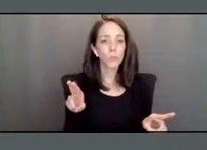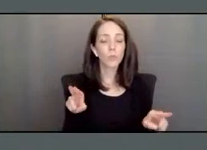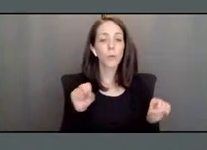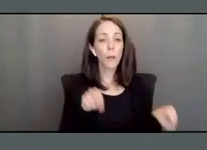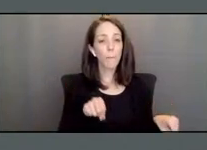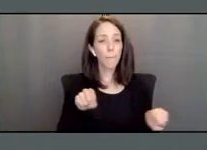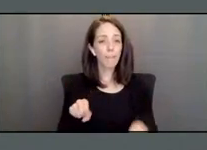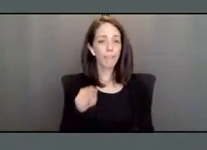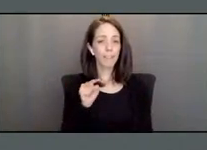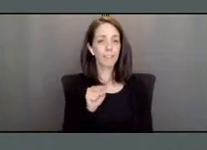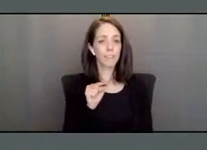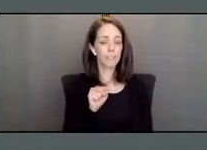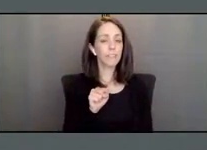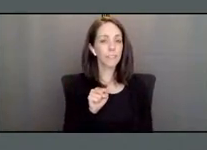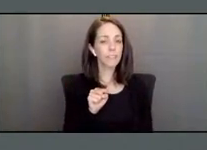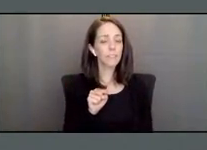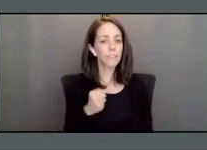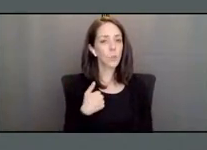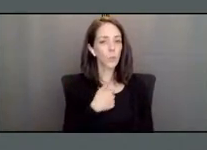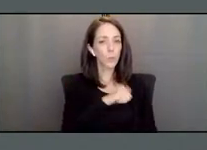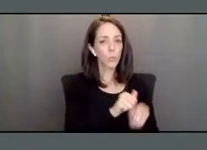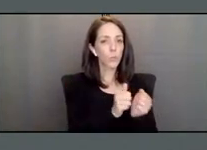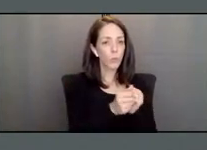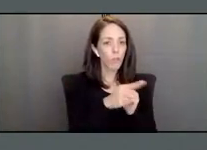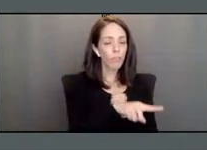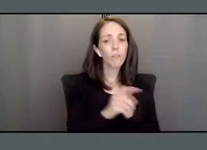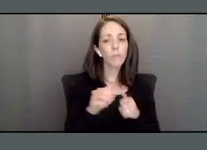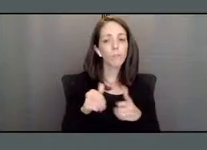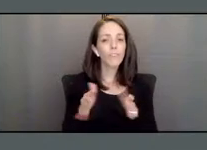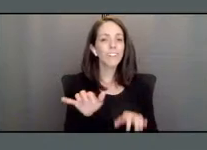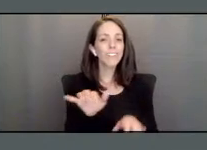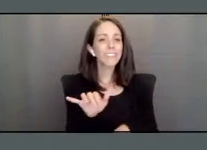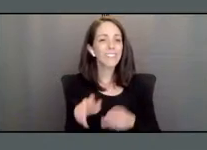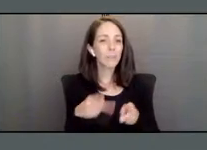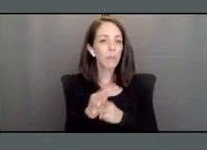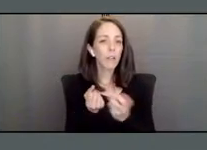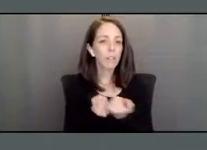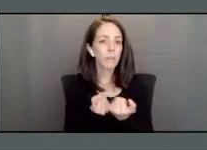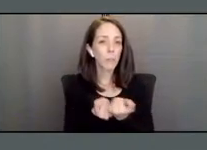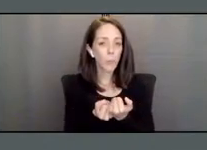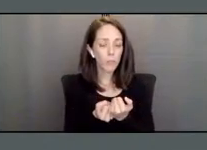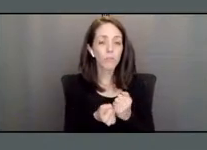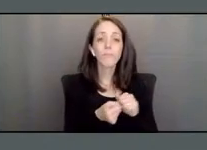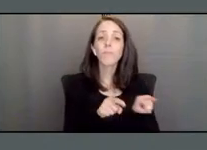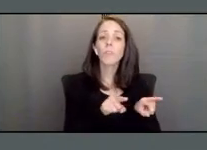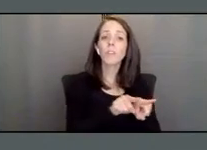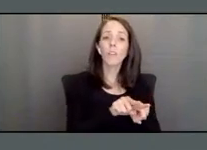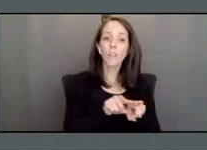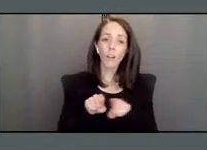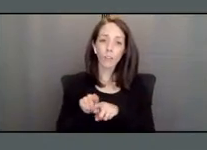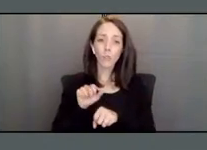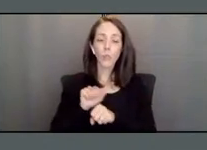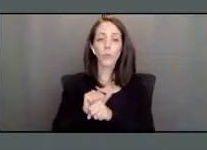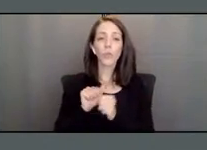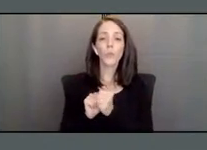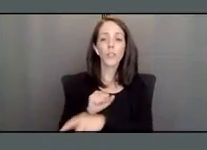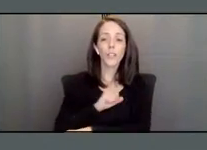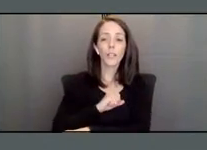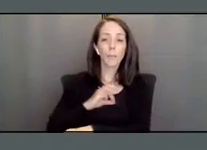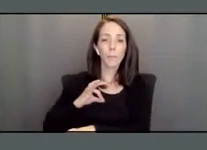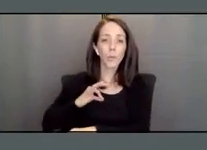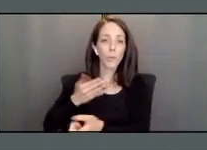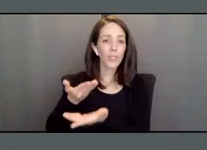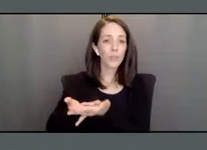same support. But what we're also doing is working with employee resource groups to come together